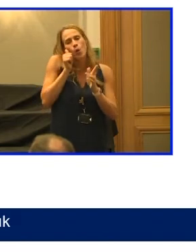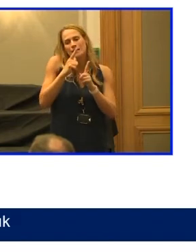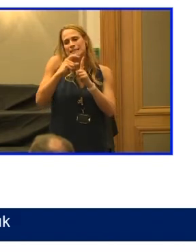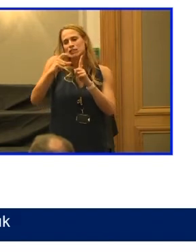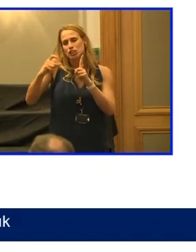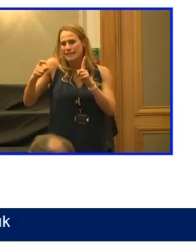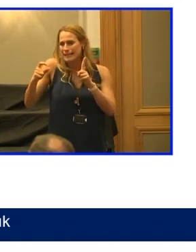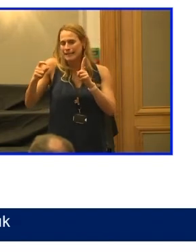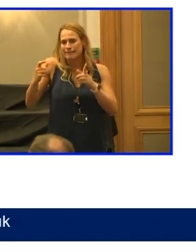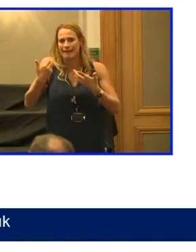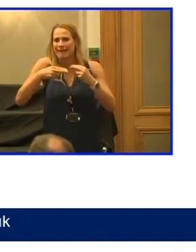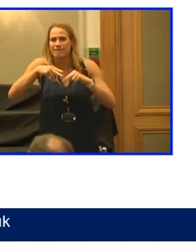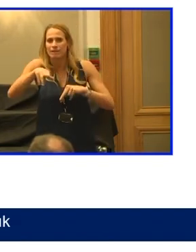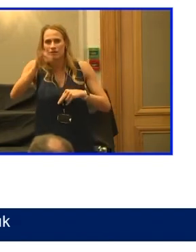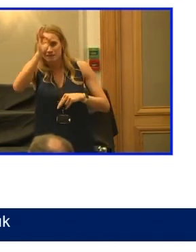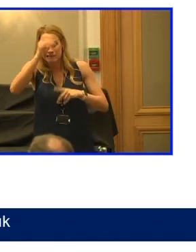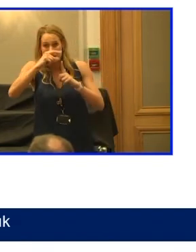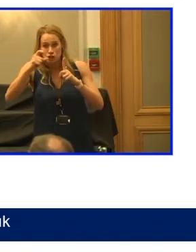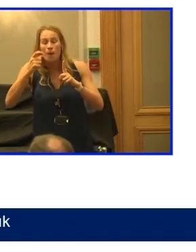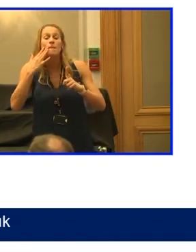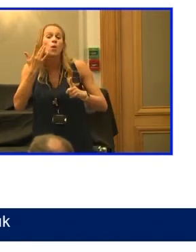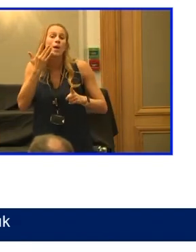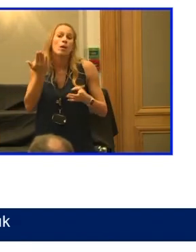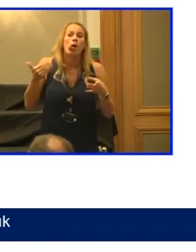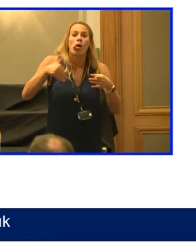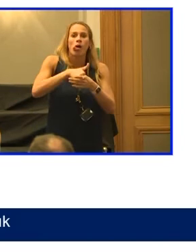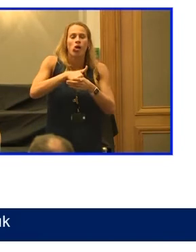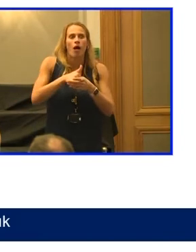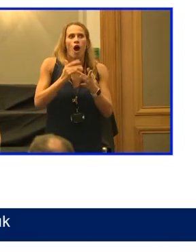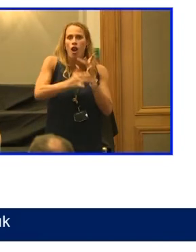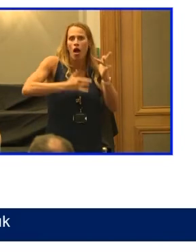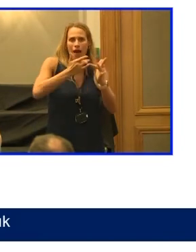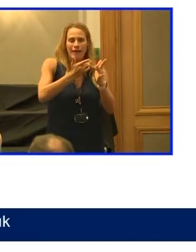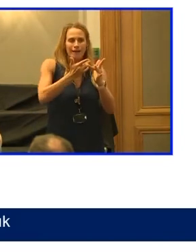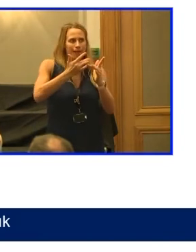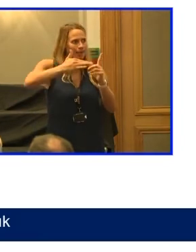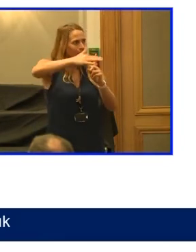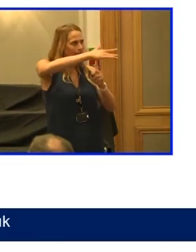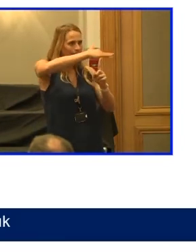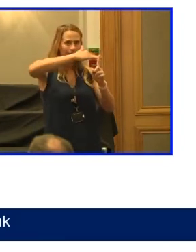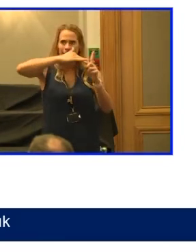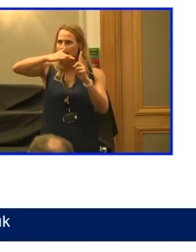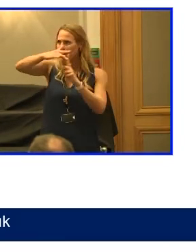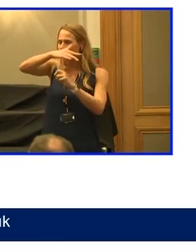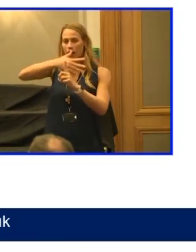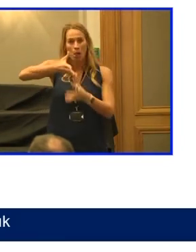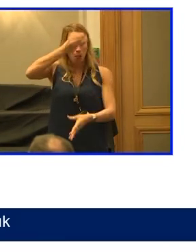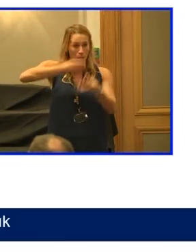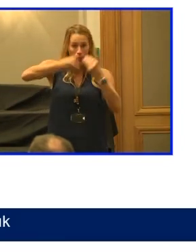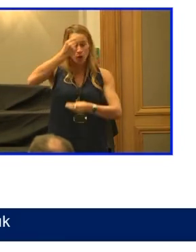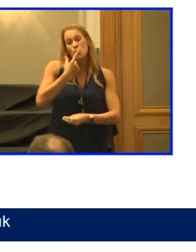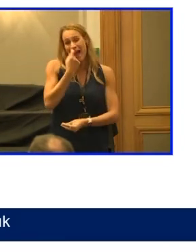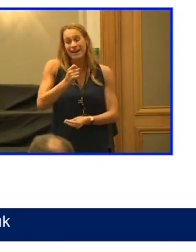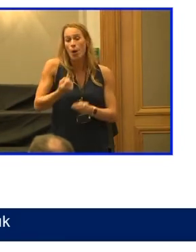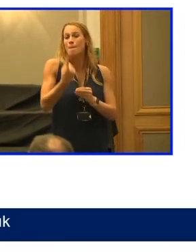talk to us, you know, the team's here. Once you've got online, you're in the arena, basically. You're there playing the game of getting information. You can upskill yourself.